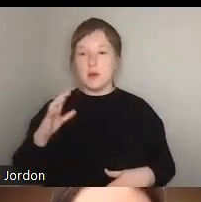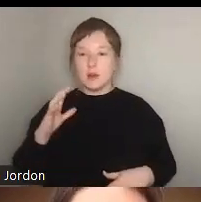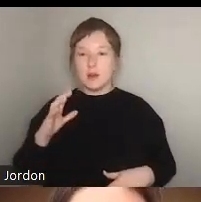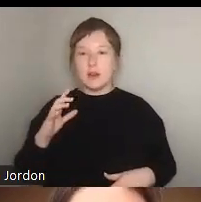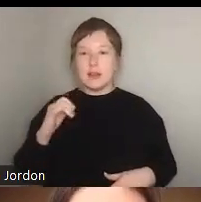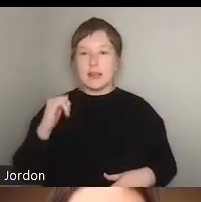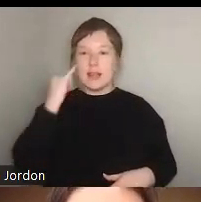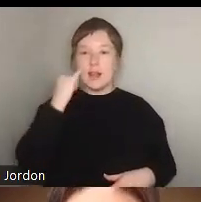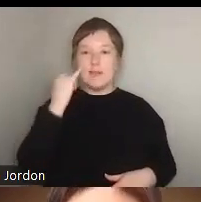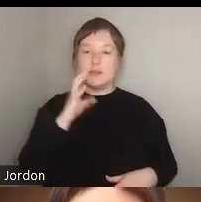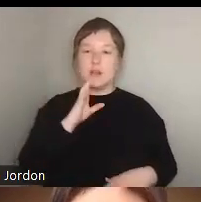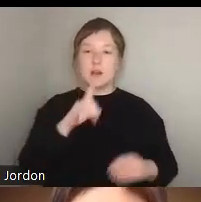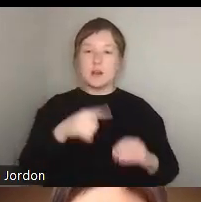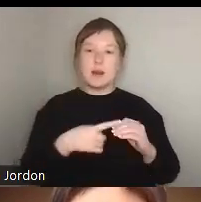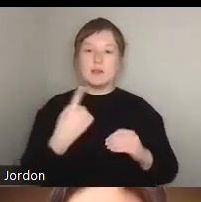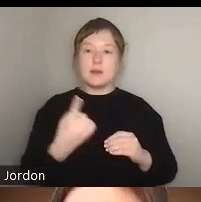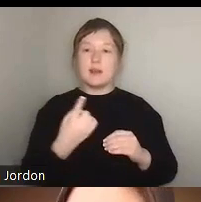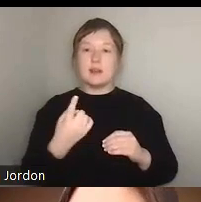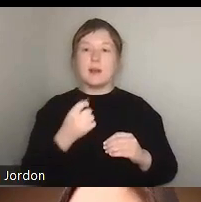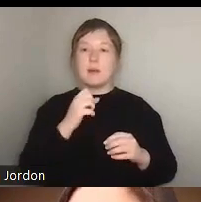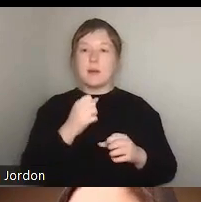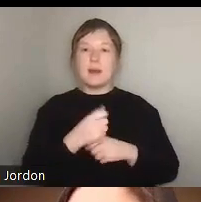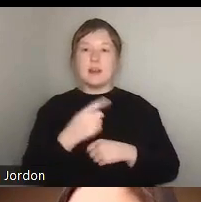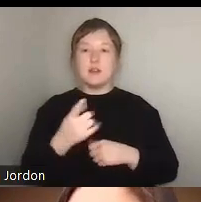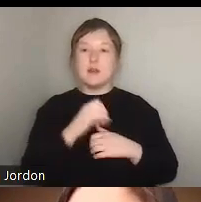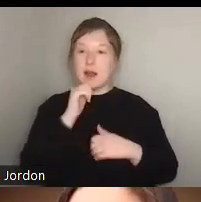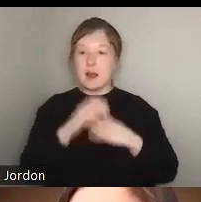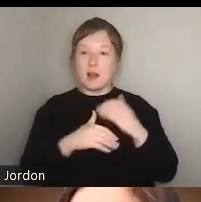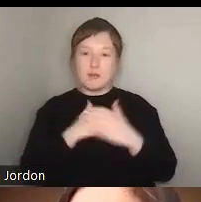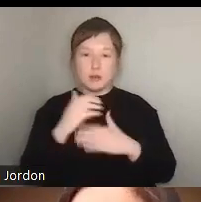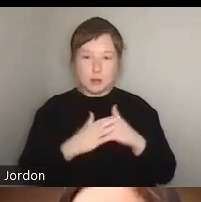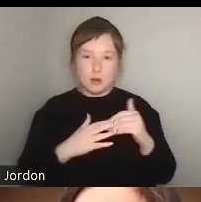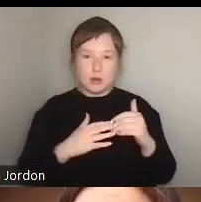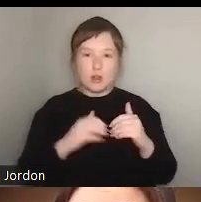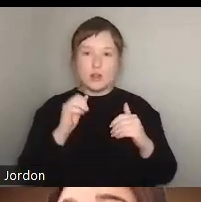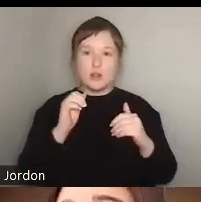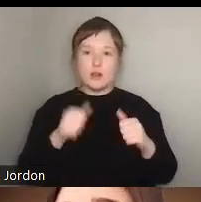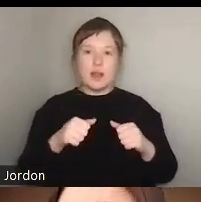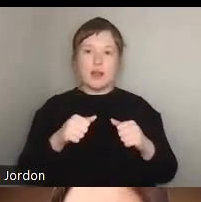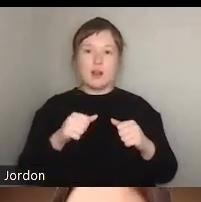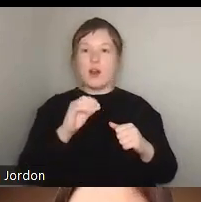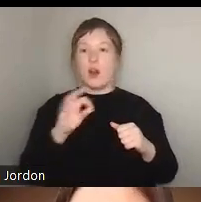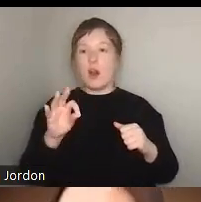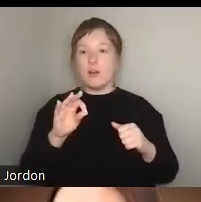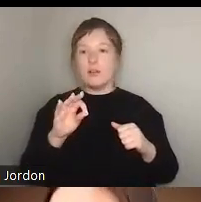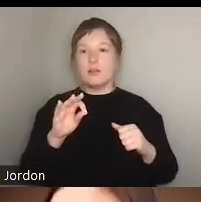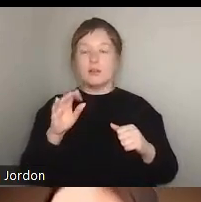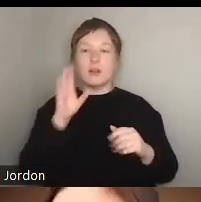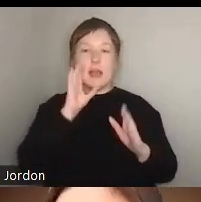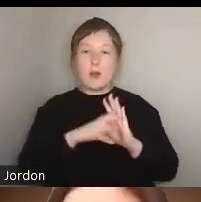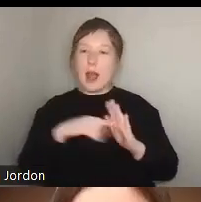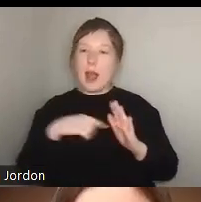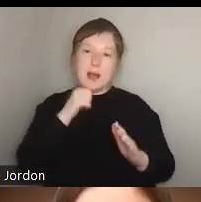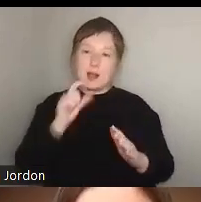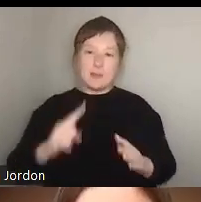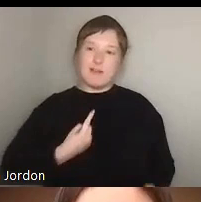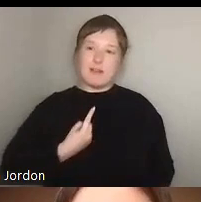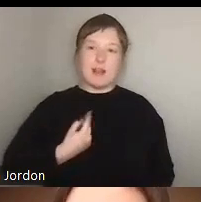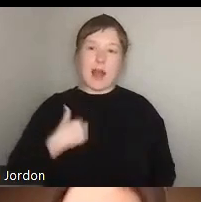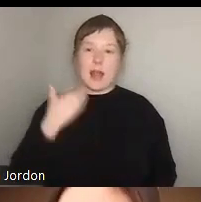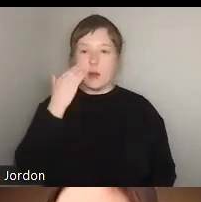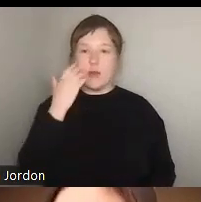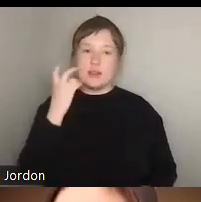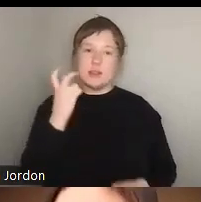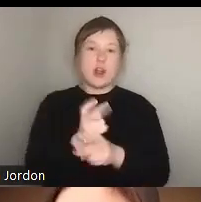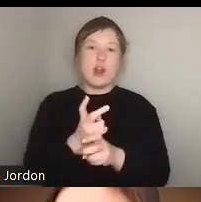we do talk about something that makes you uncomfortable, I want you to know that you could absolutely turn off your camera. If you need to leave, please do so. I'm not going to be offended. I think these are